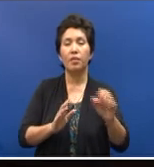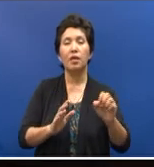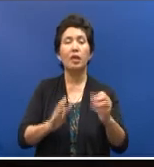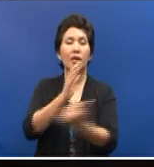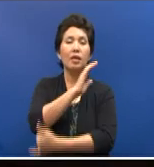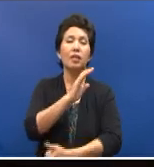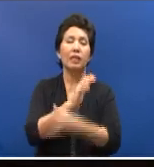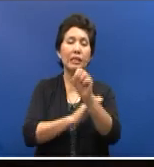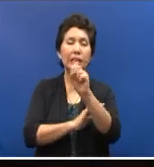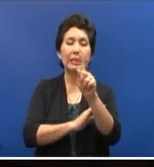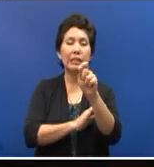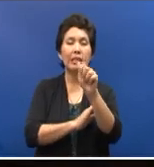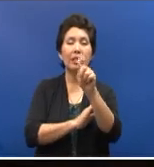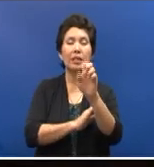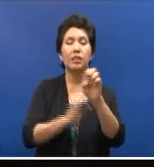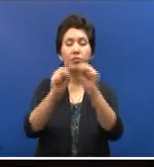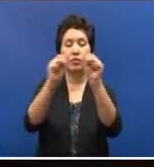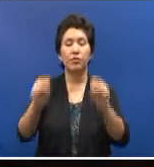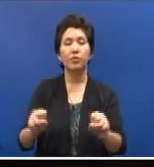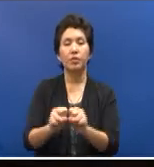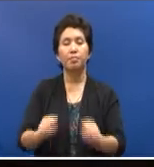use the state system. Okay,